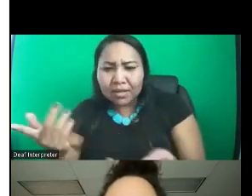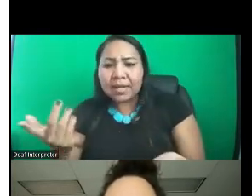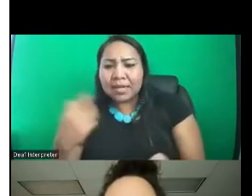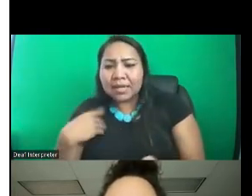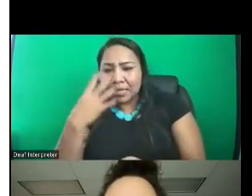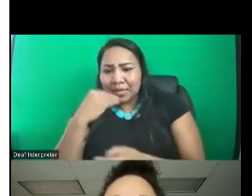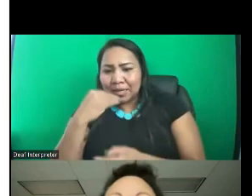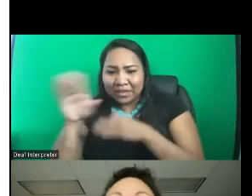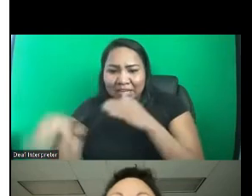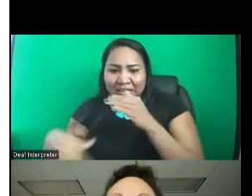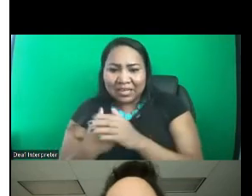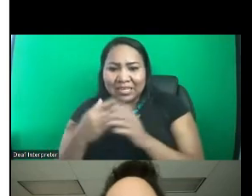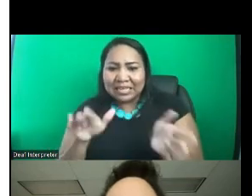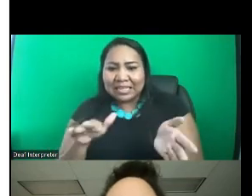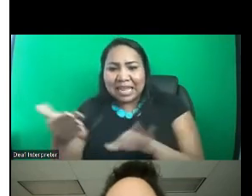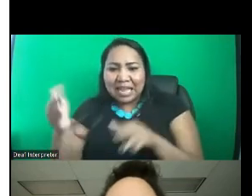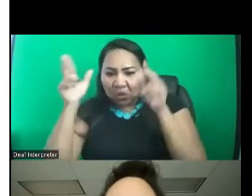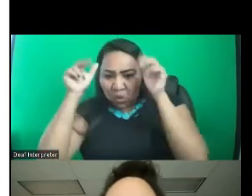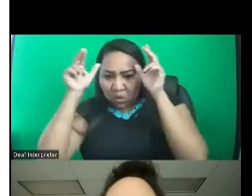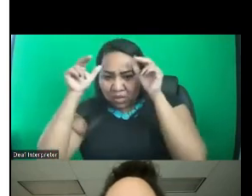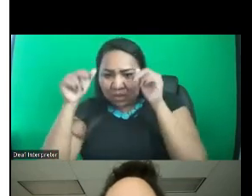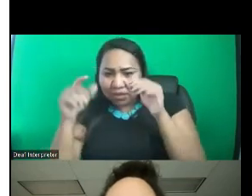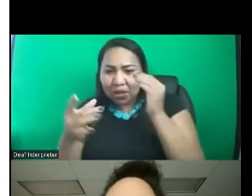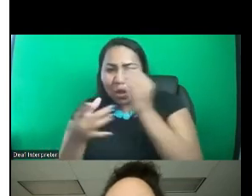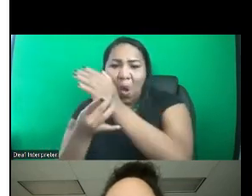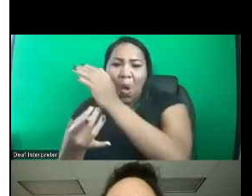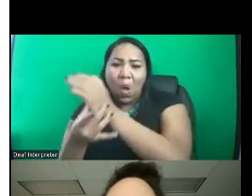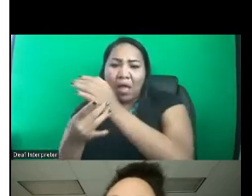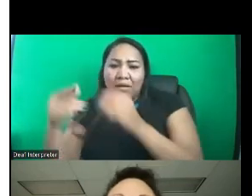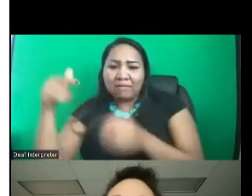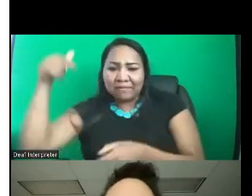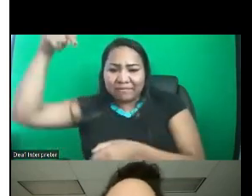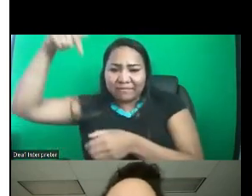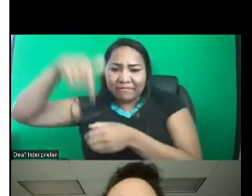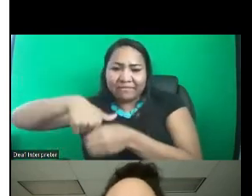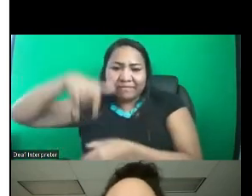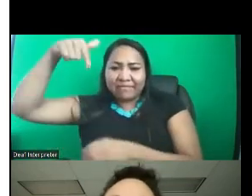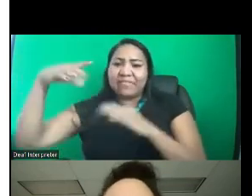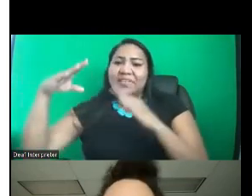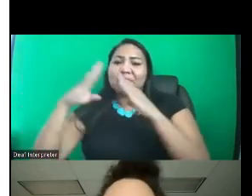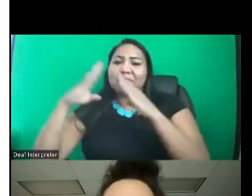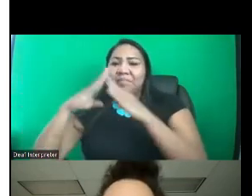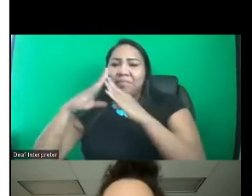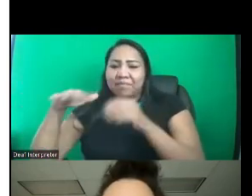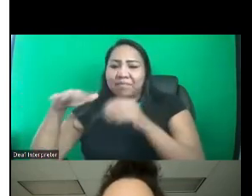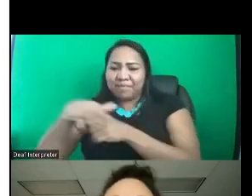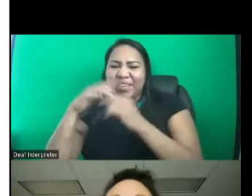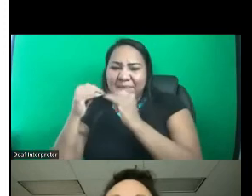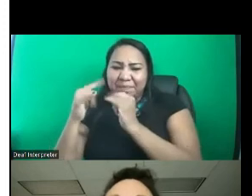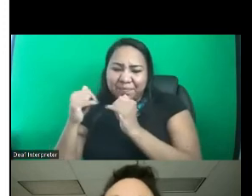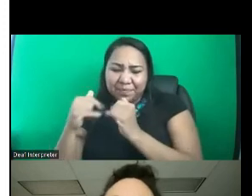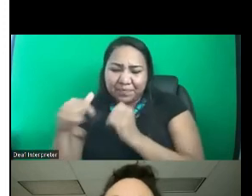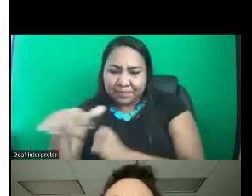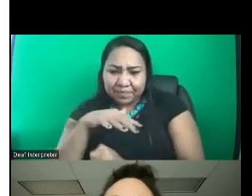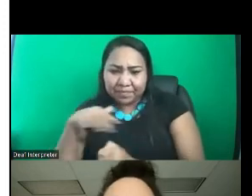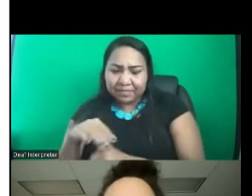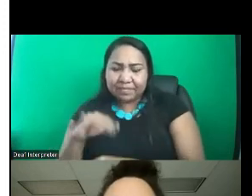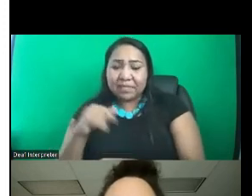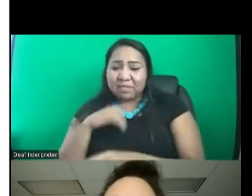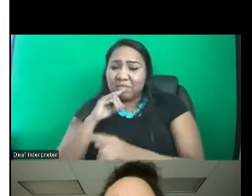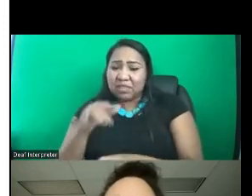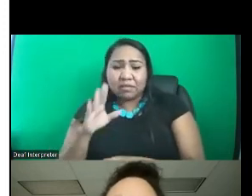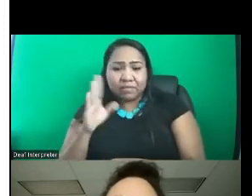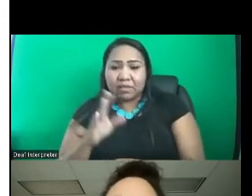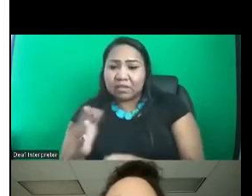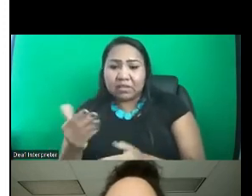field man camp. And all that to say is I never made it to Kaktovik. I got to do